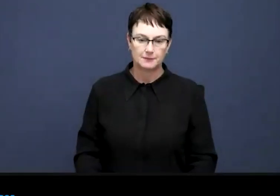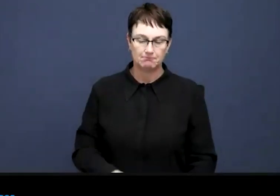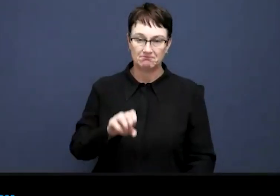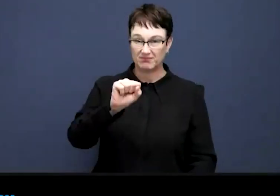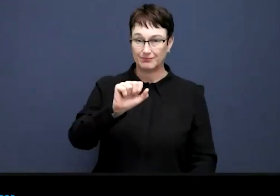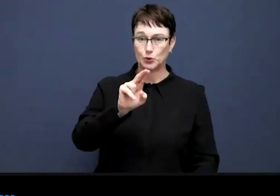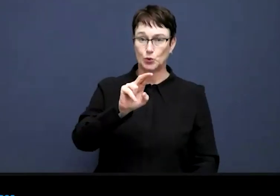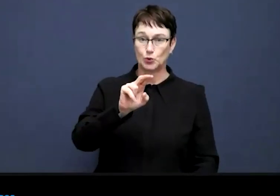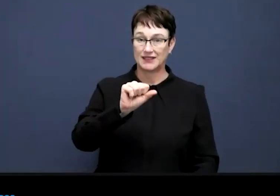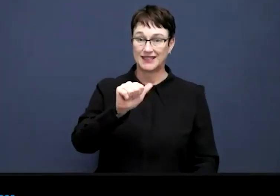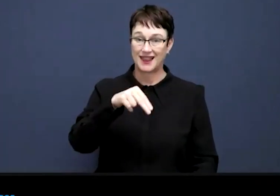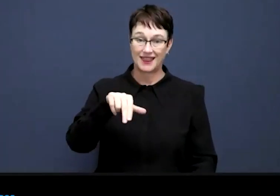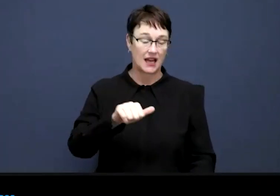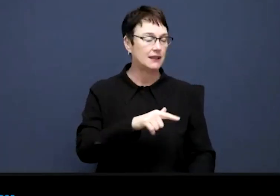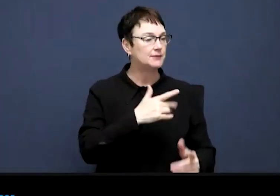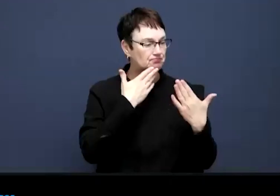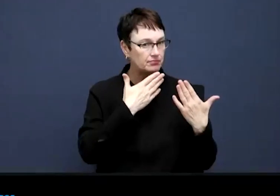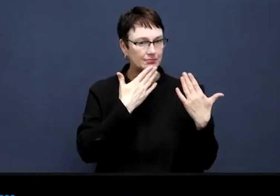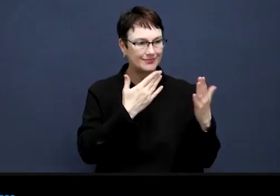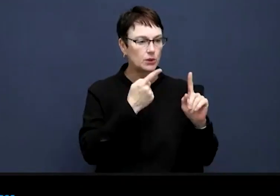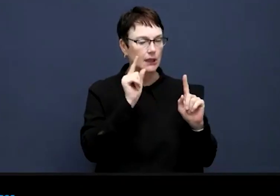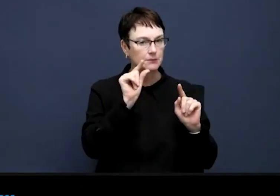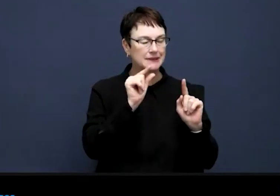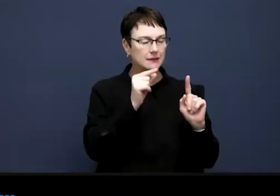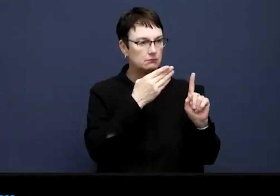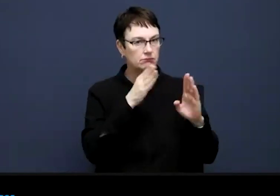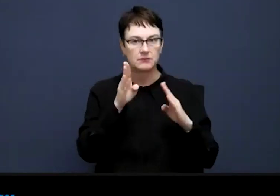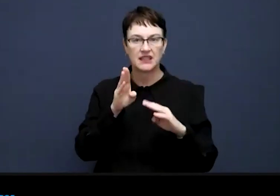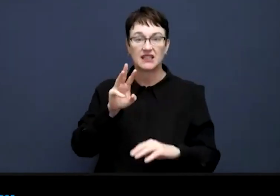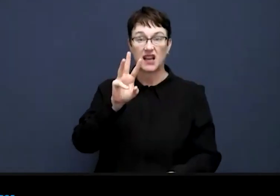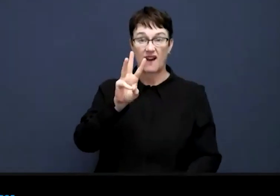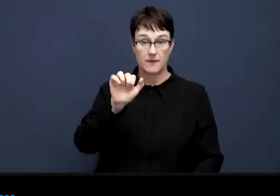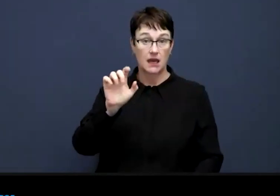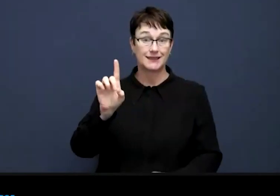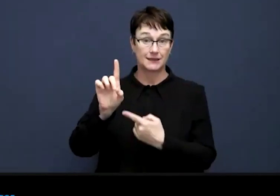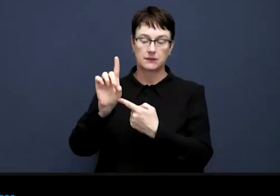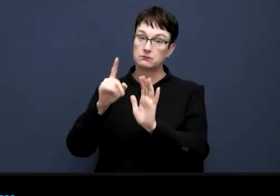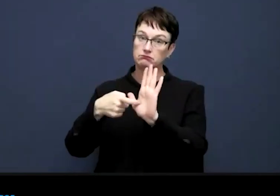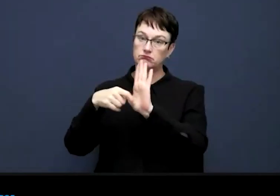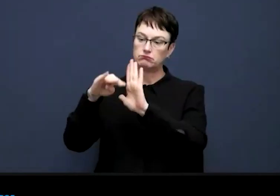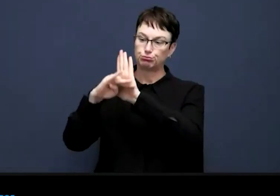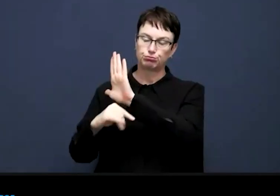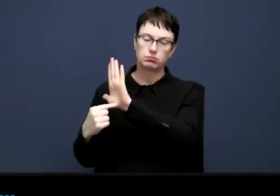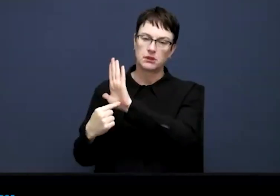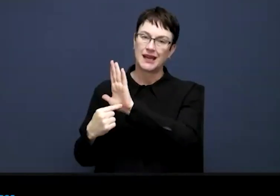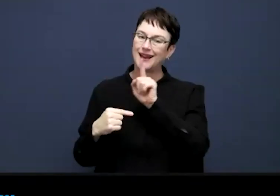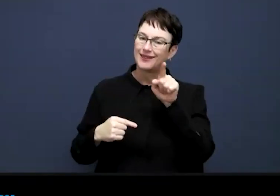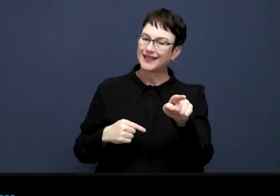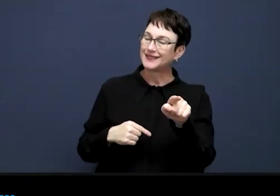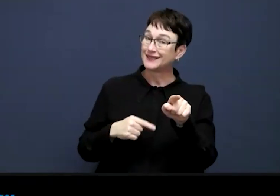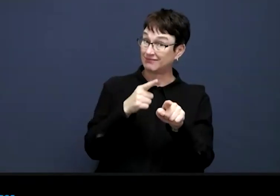moving quite a bit away from the from what the Web Accessibility Directive requires, but I agree with you. When we touched upon